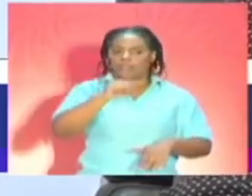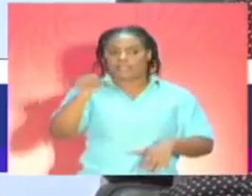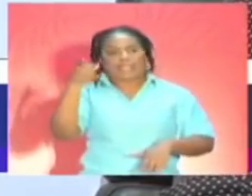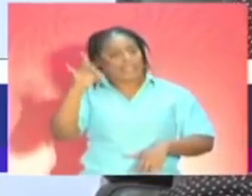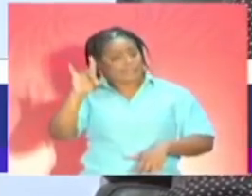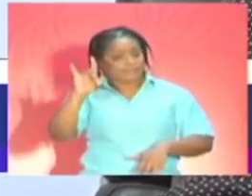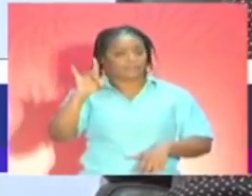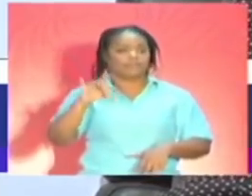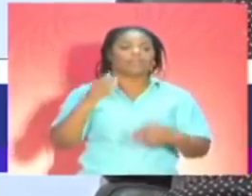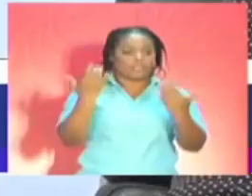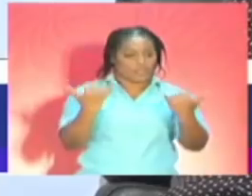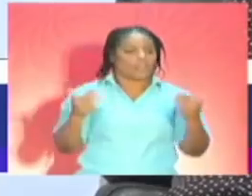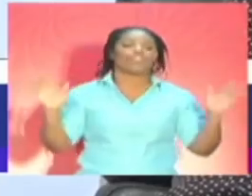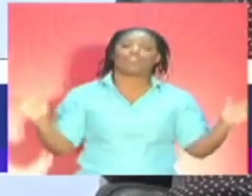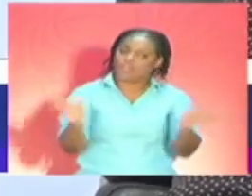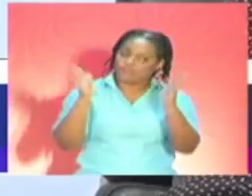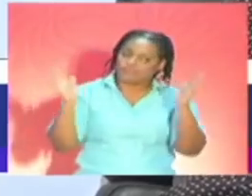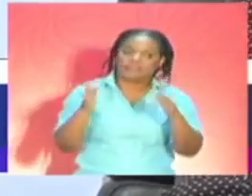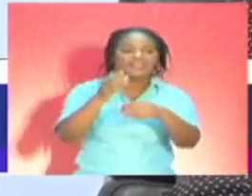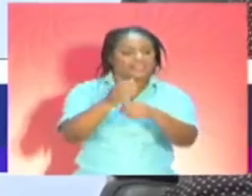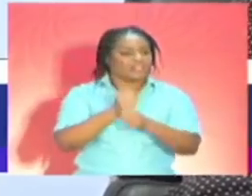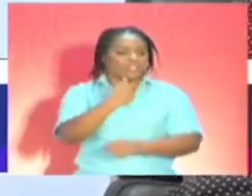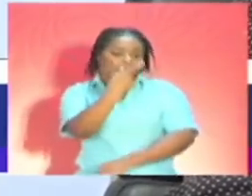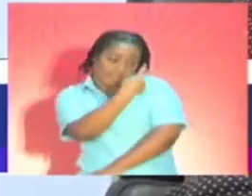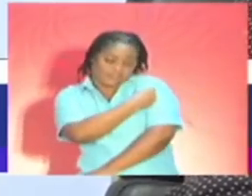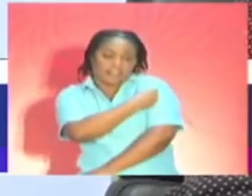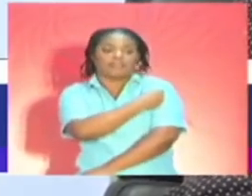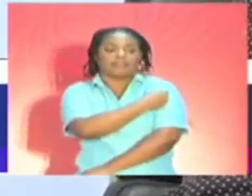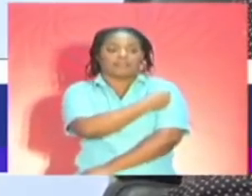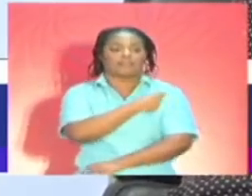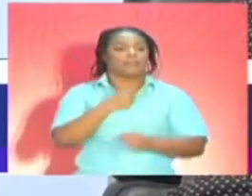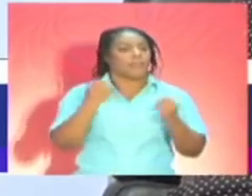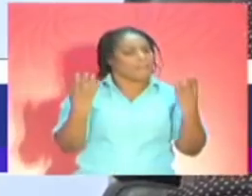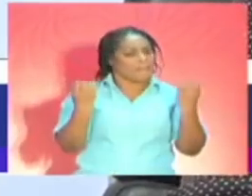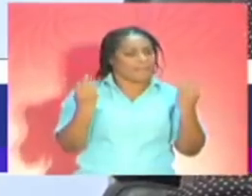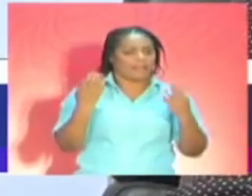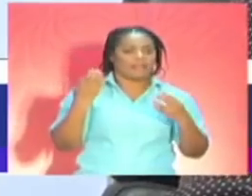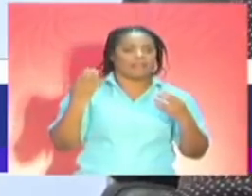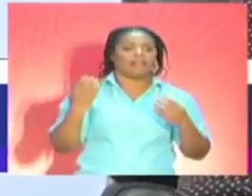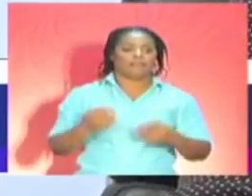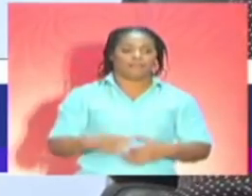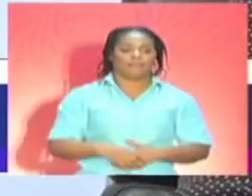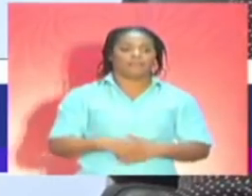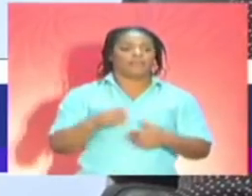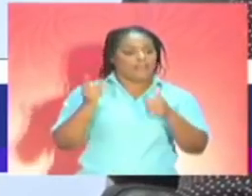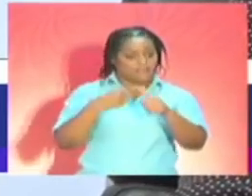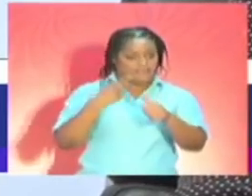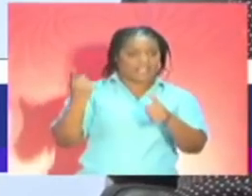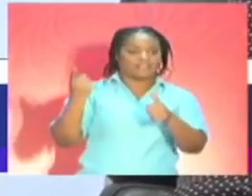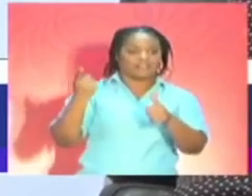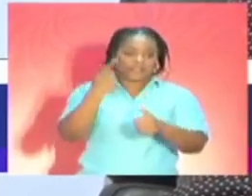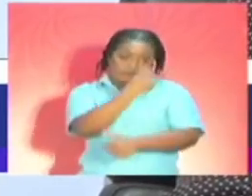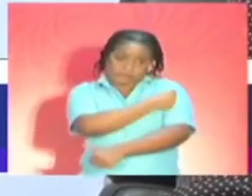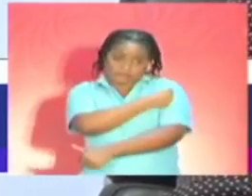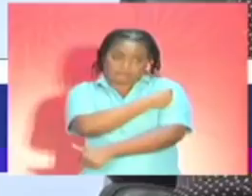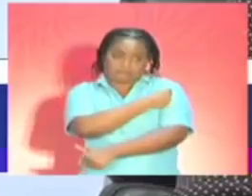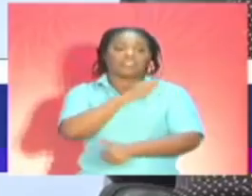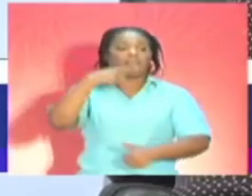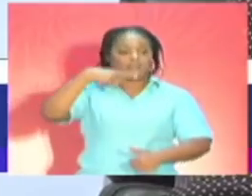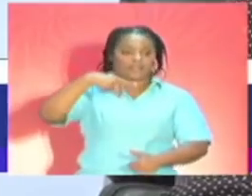being encouraged to get vaccinated, and many of them have already had their first dose of the Pfizer